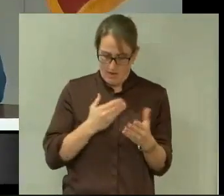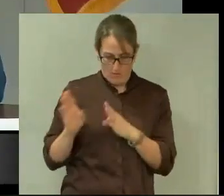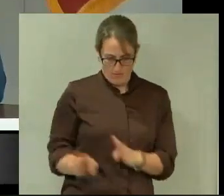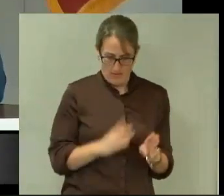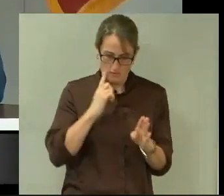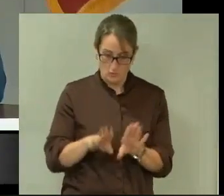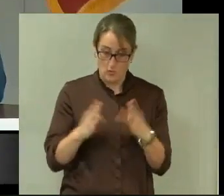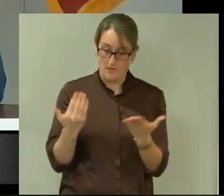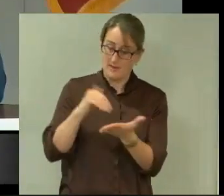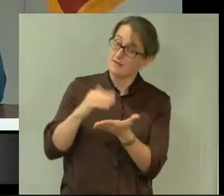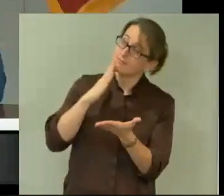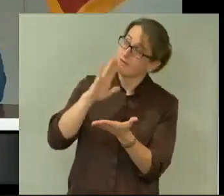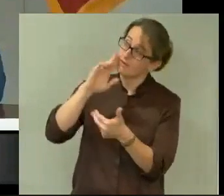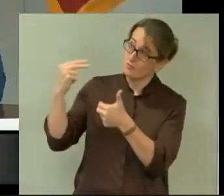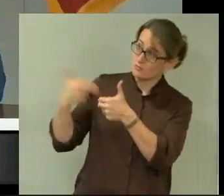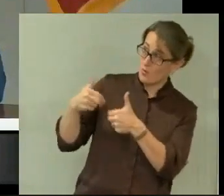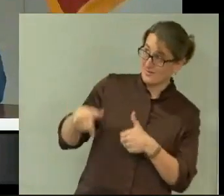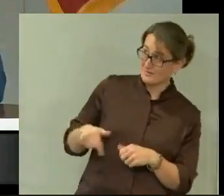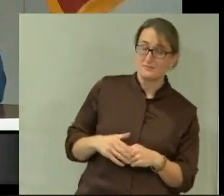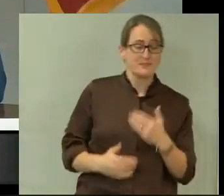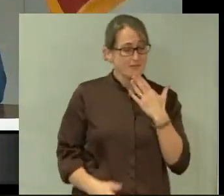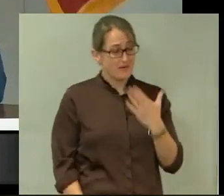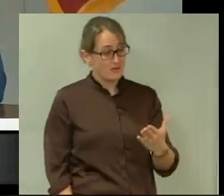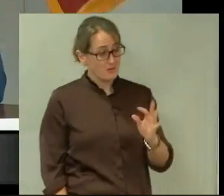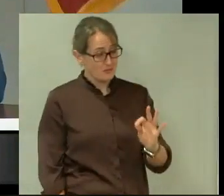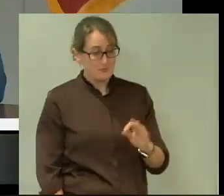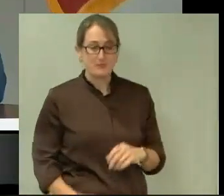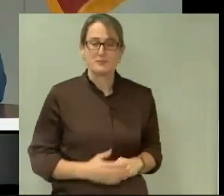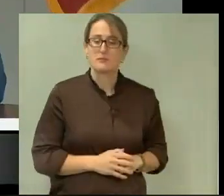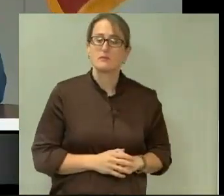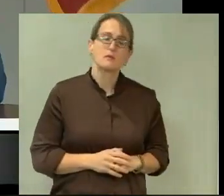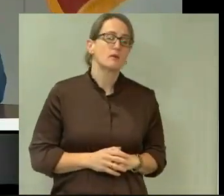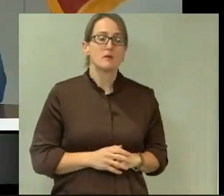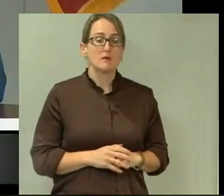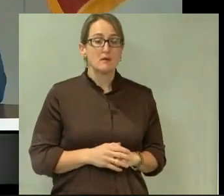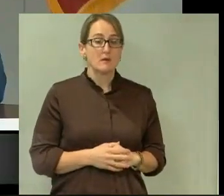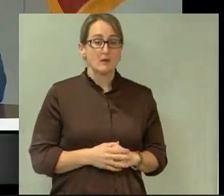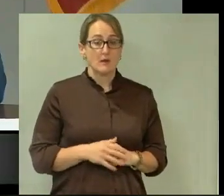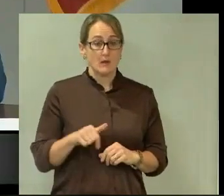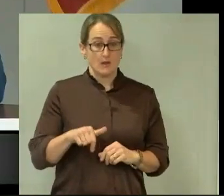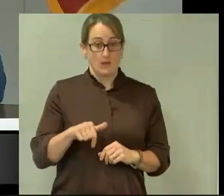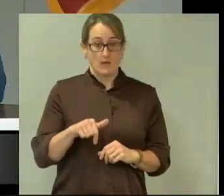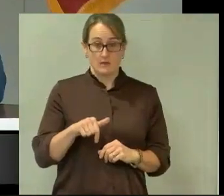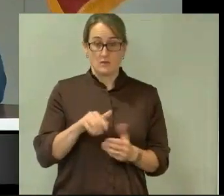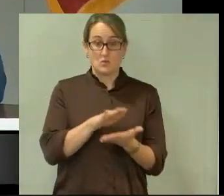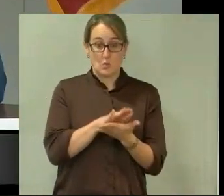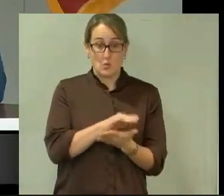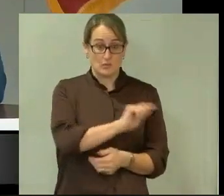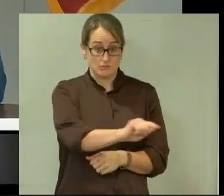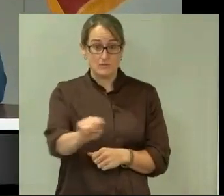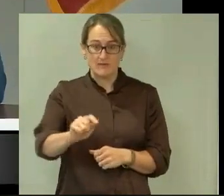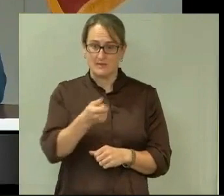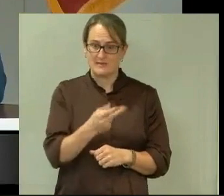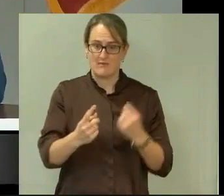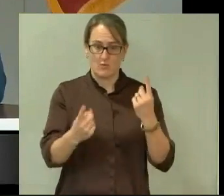us. Thank you. We know that our schools have had a few more questions.